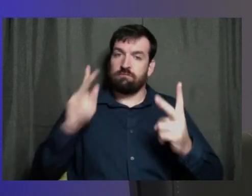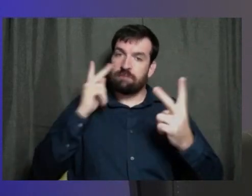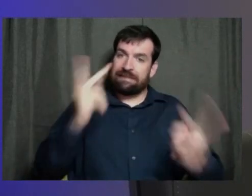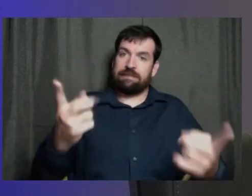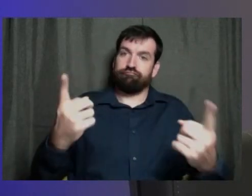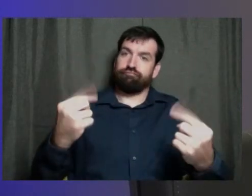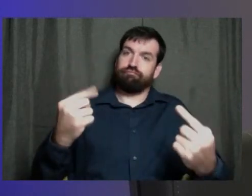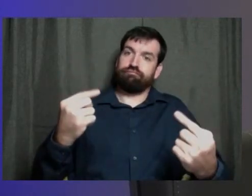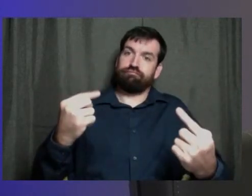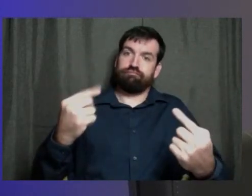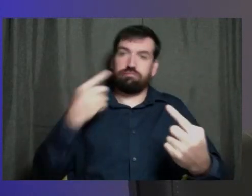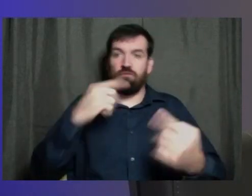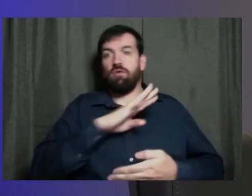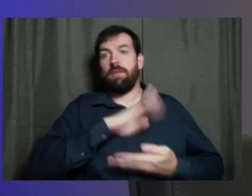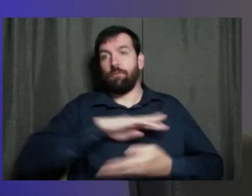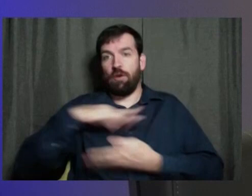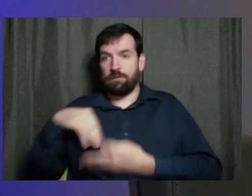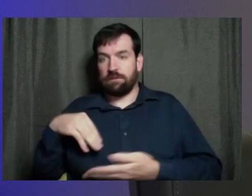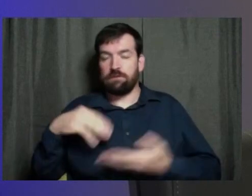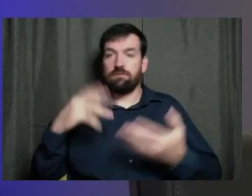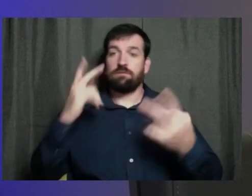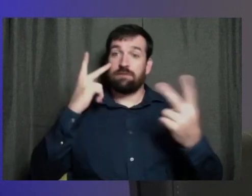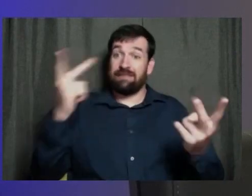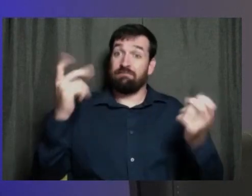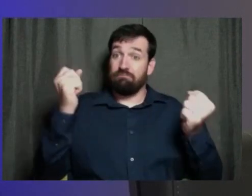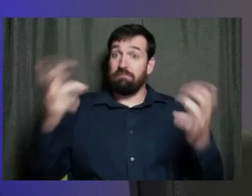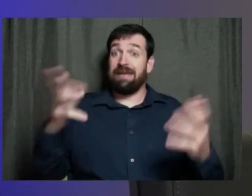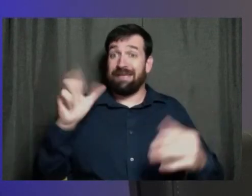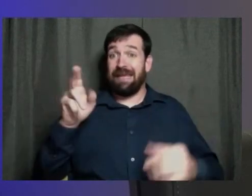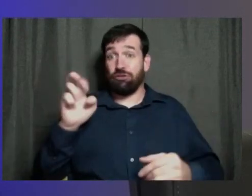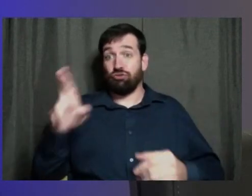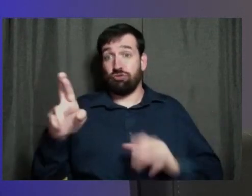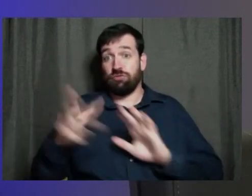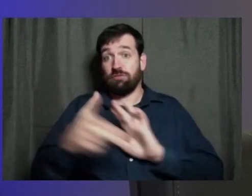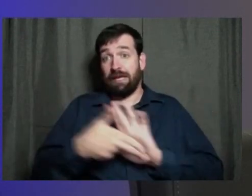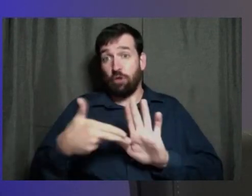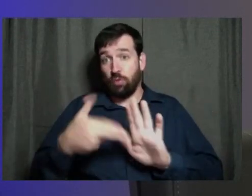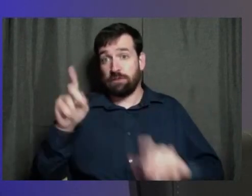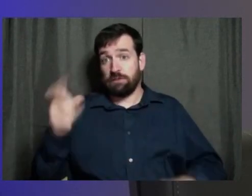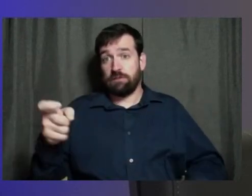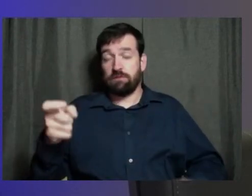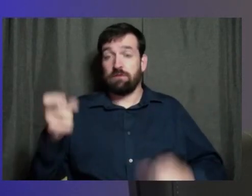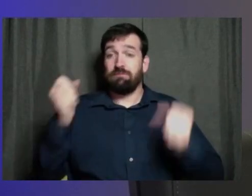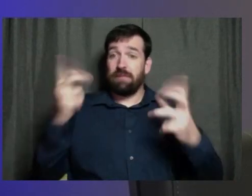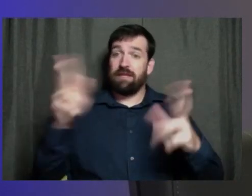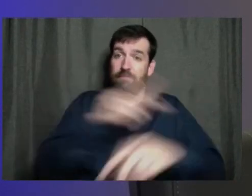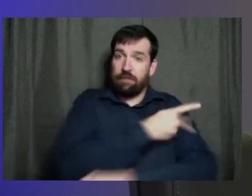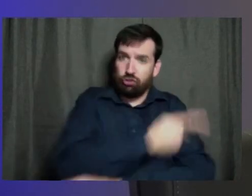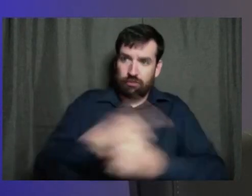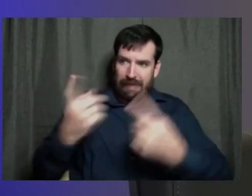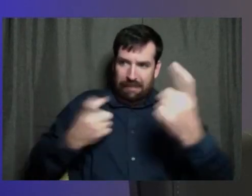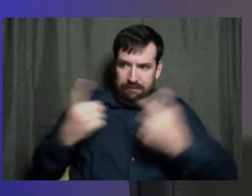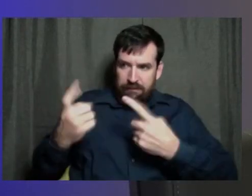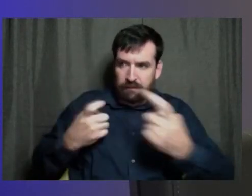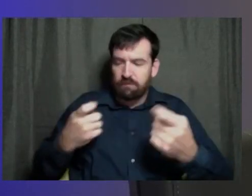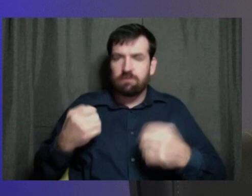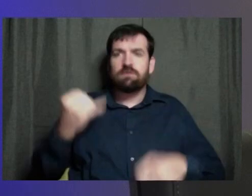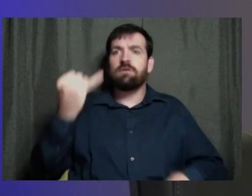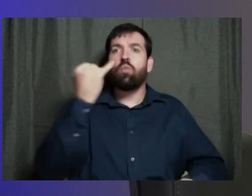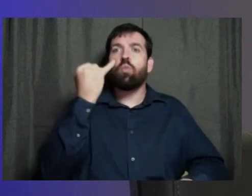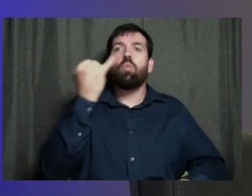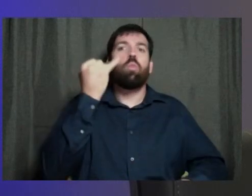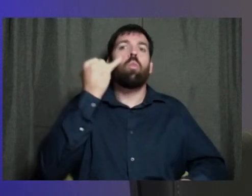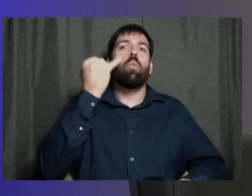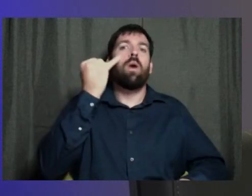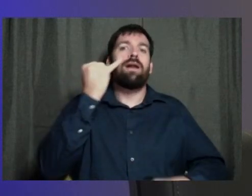We're certainly seeing many cancers diagnosed on those mammograms, and a lot of patients are asking questions of themselves, what if this had been diagnosed